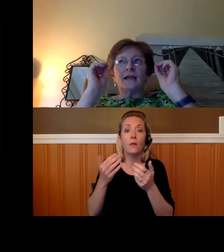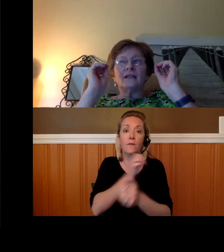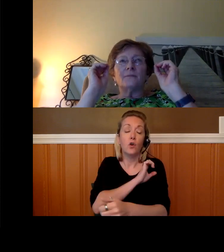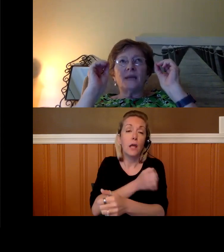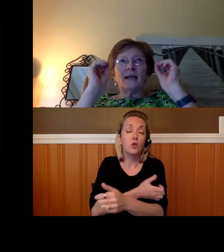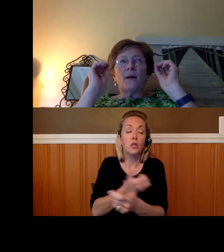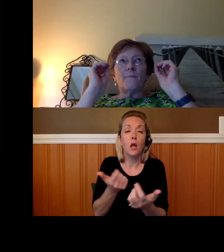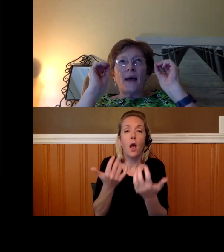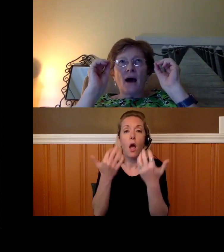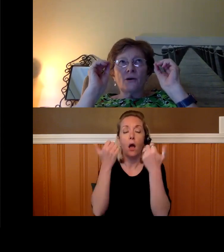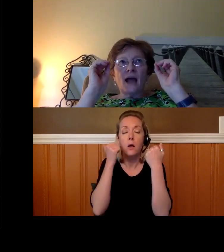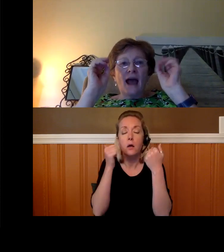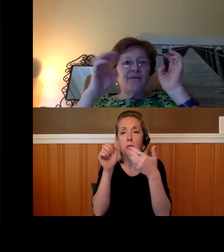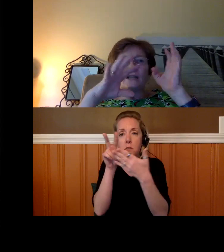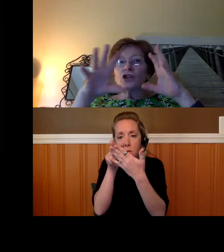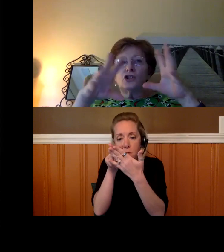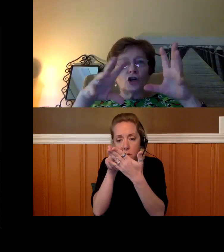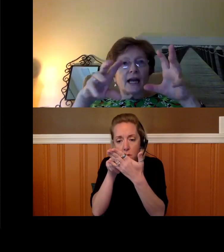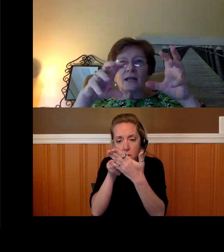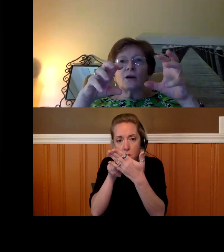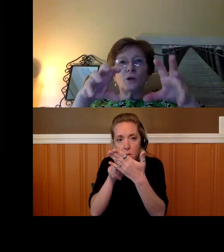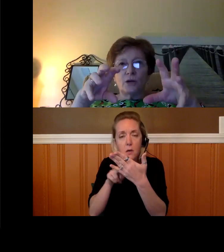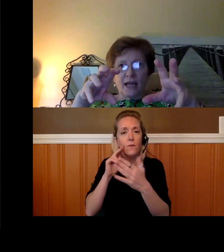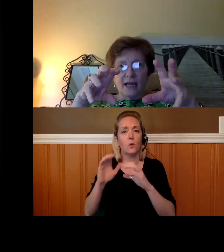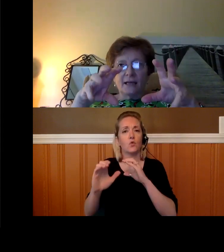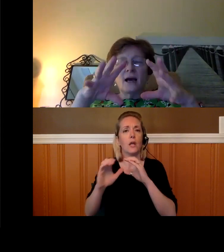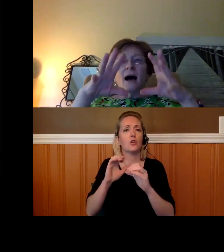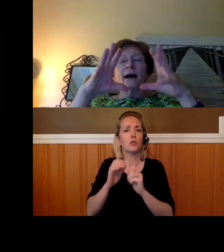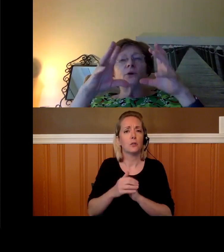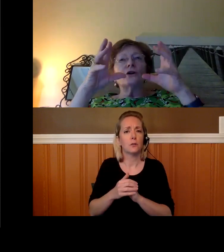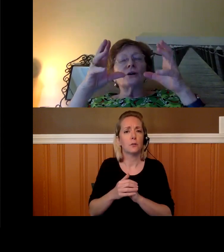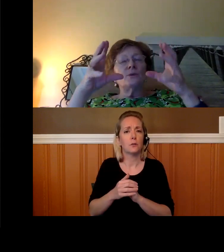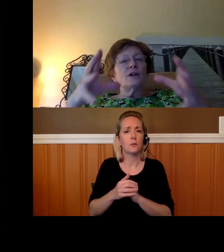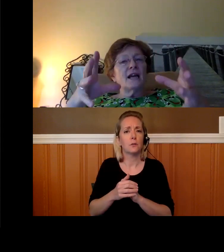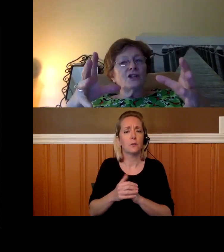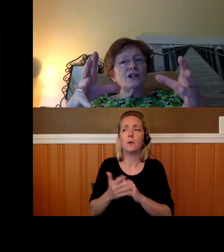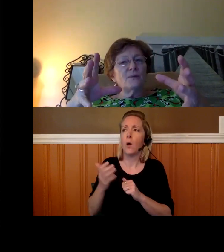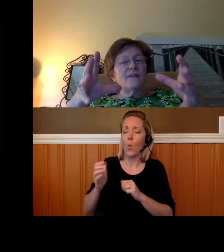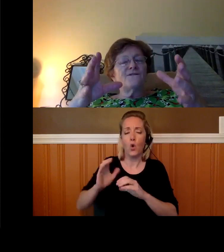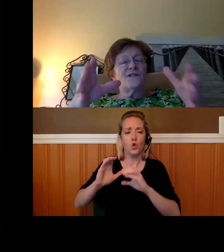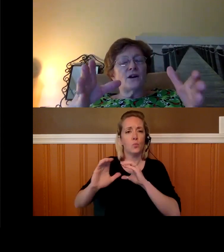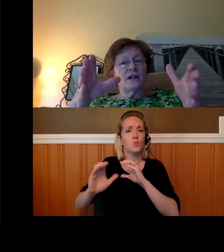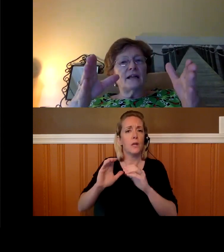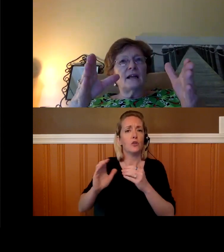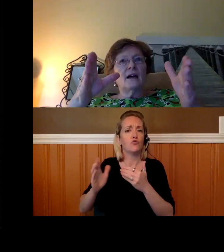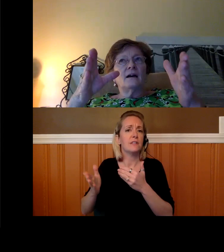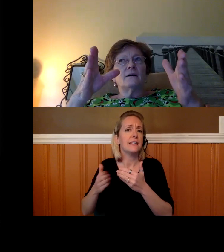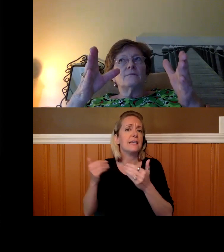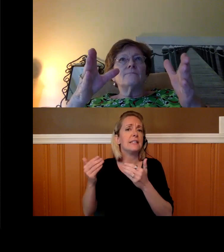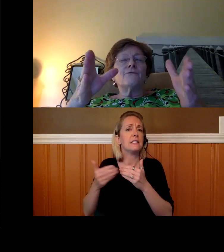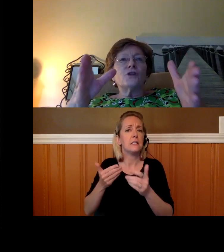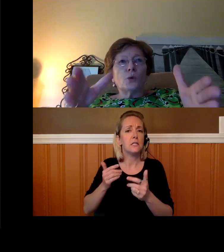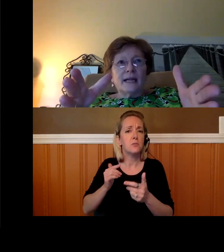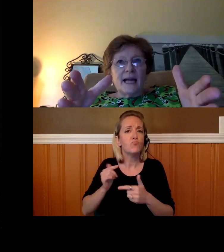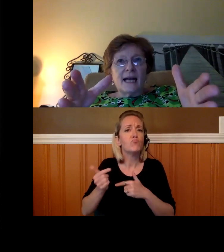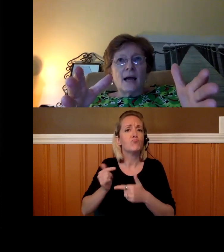about having to look and communicate. I want her communication to be fairly fluid, and I want